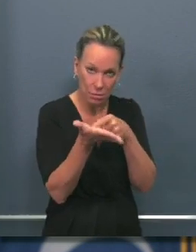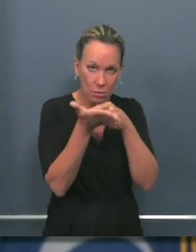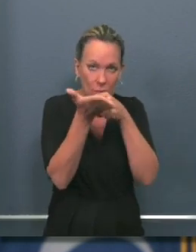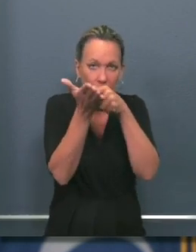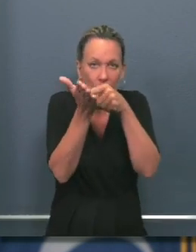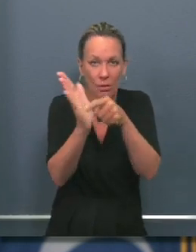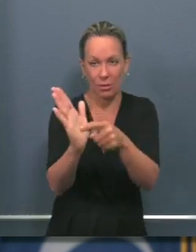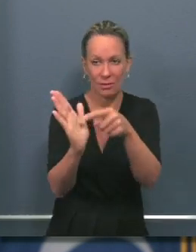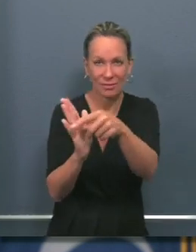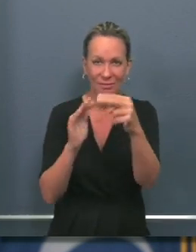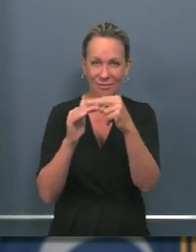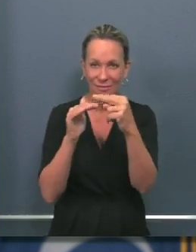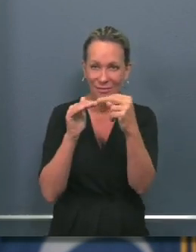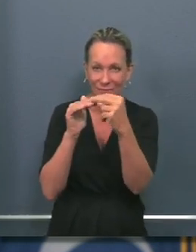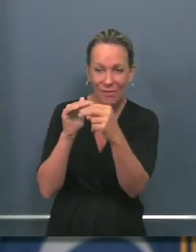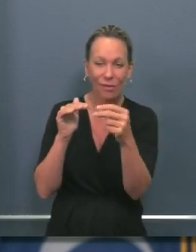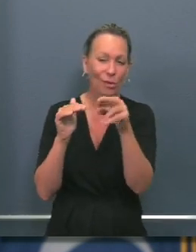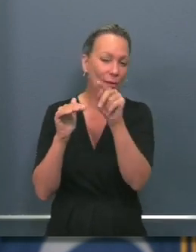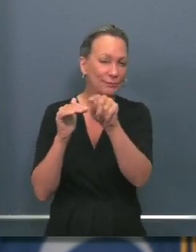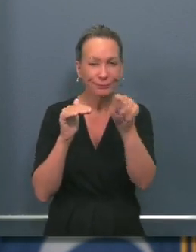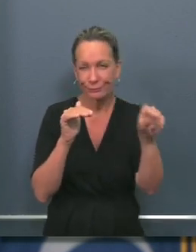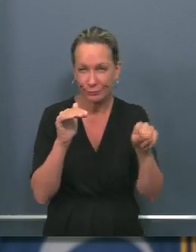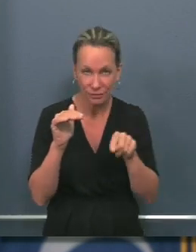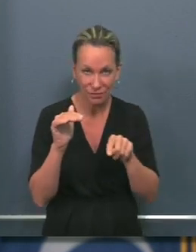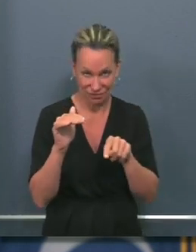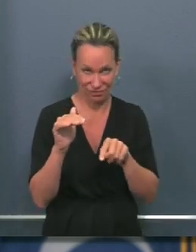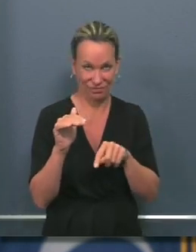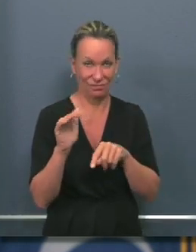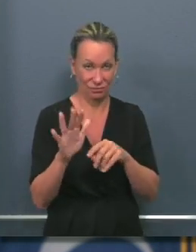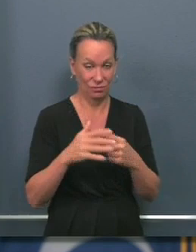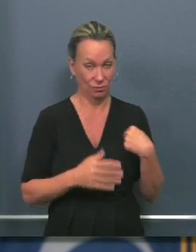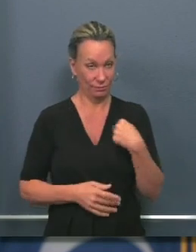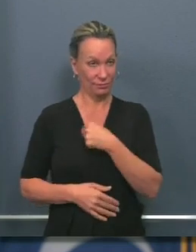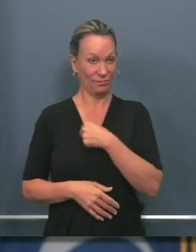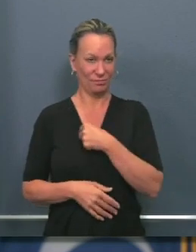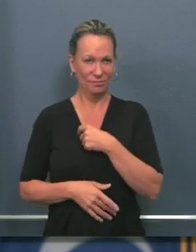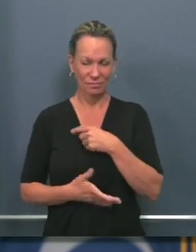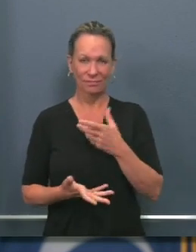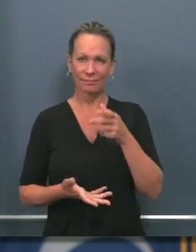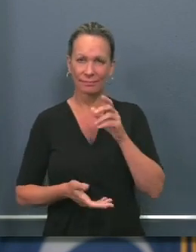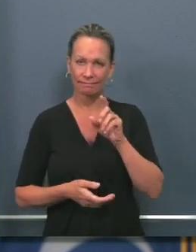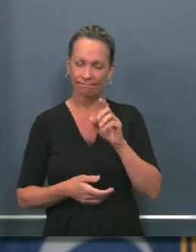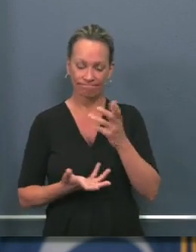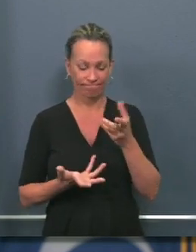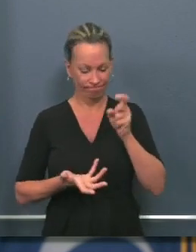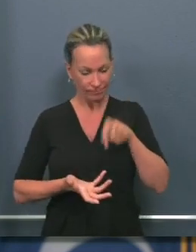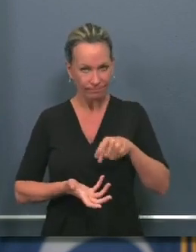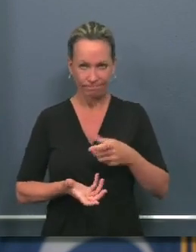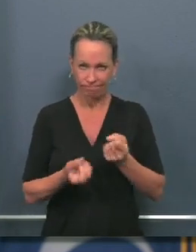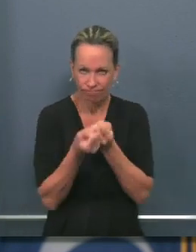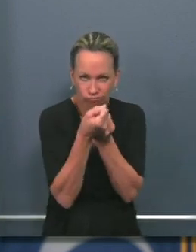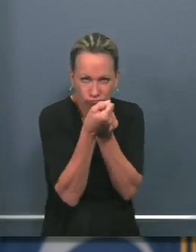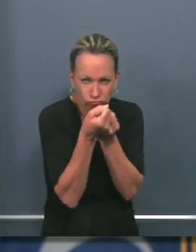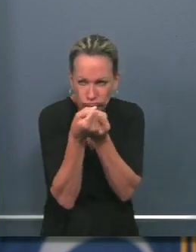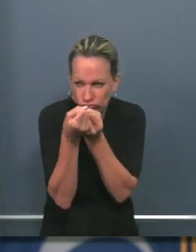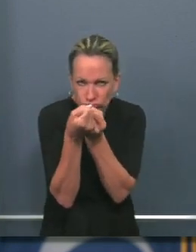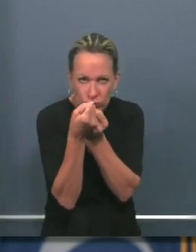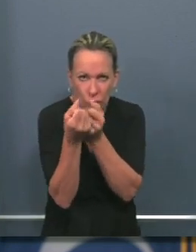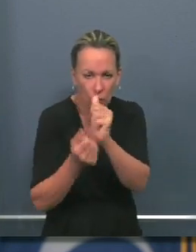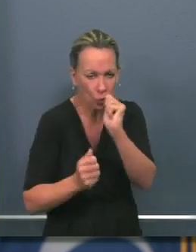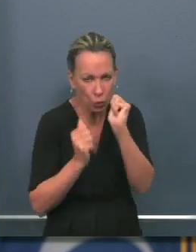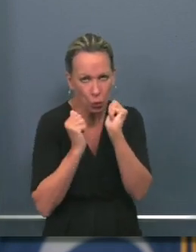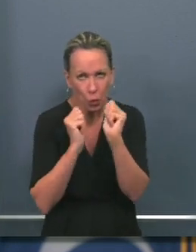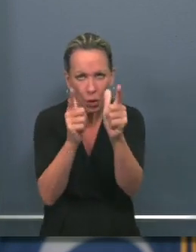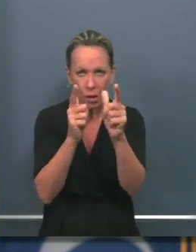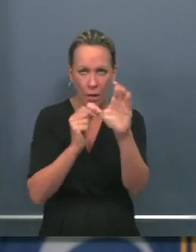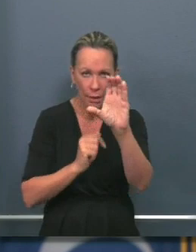doing our part to make sure we're supporting the counties, supporting cities, and supporting you and this state in terms of getting the